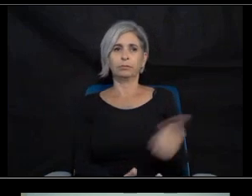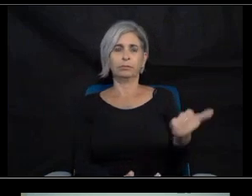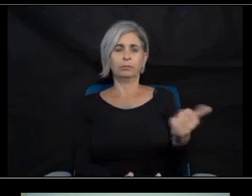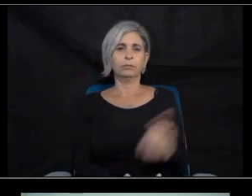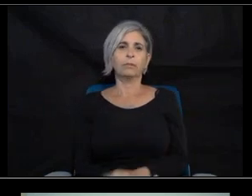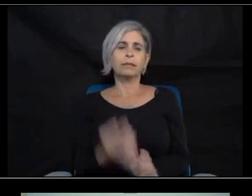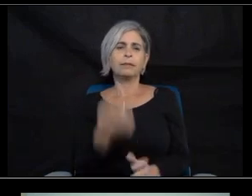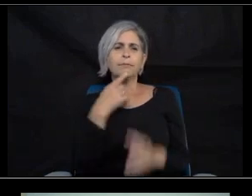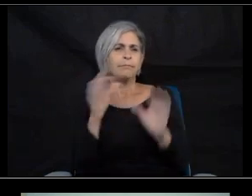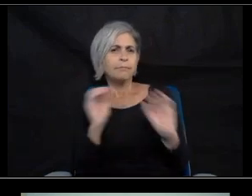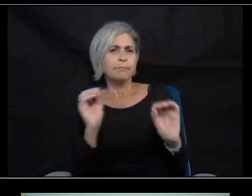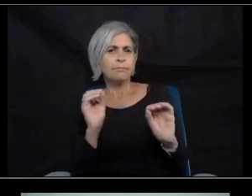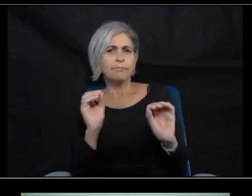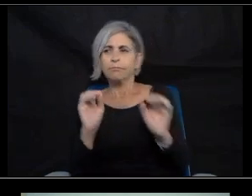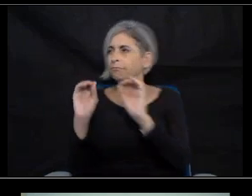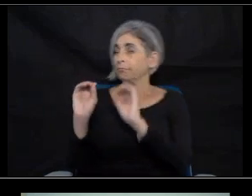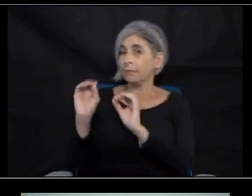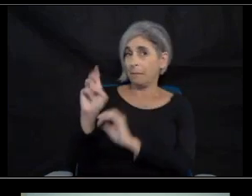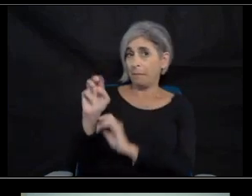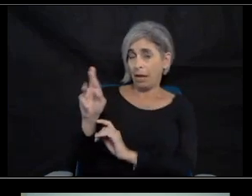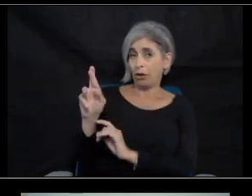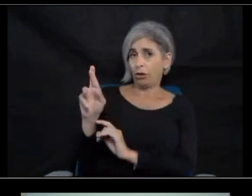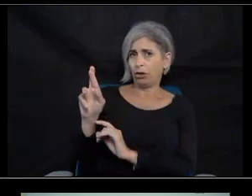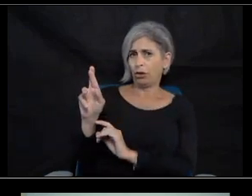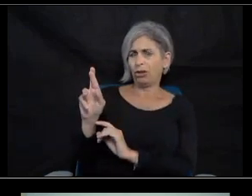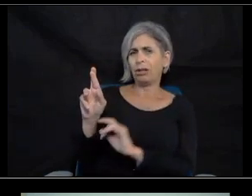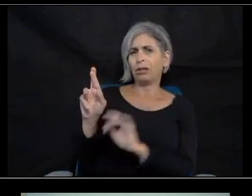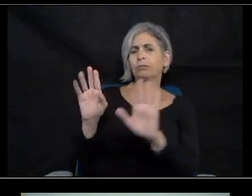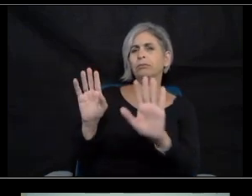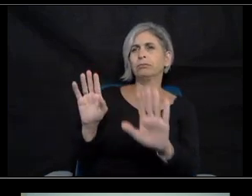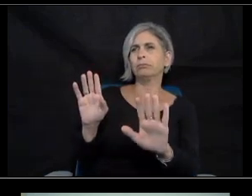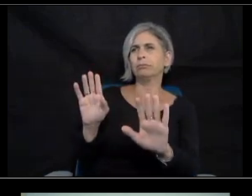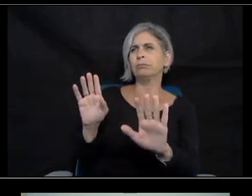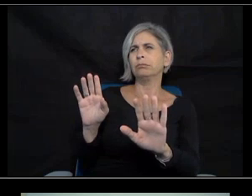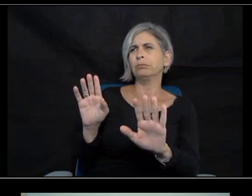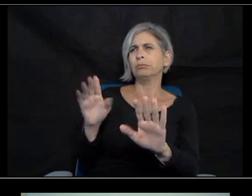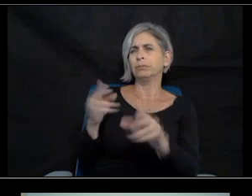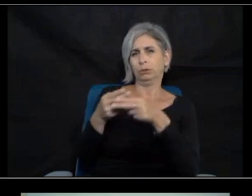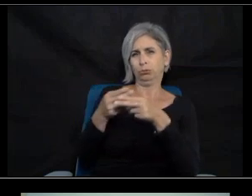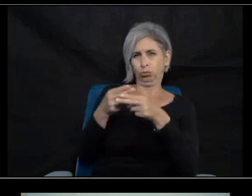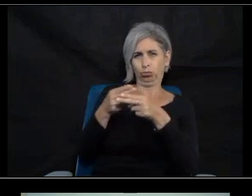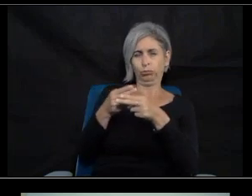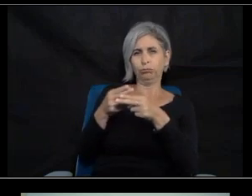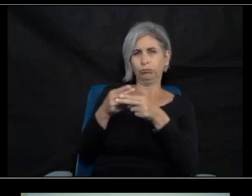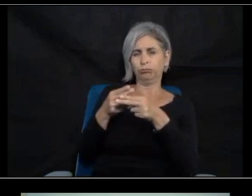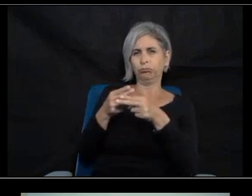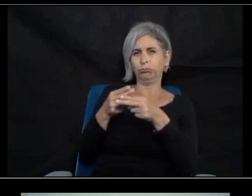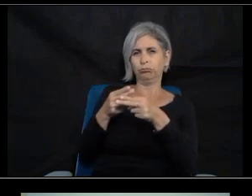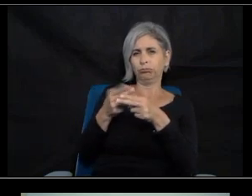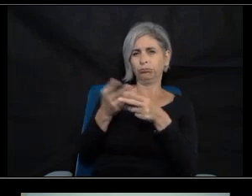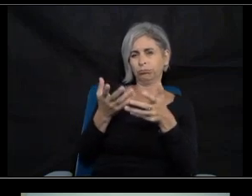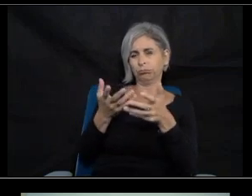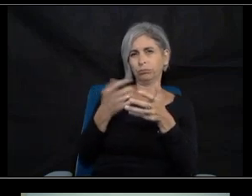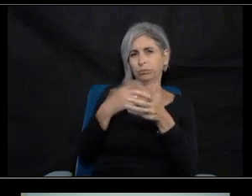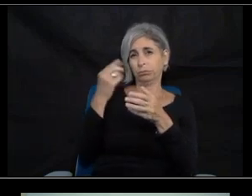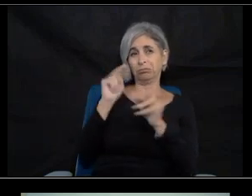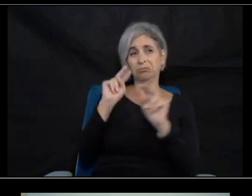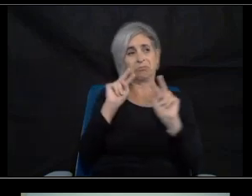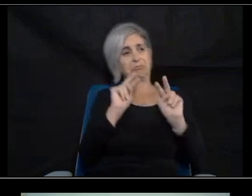Seeing none? Mayor? Yes. Just a quick, I guess,